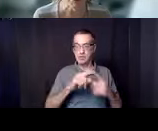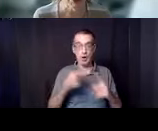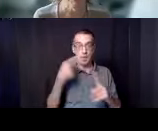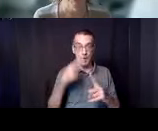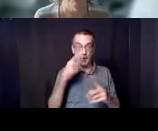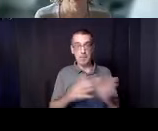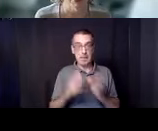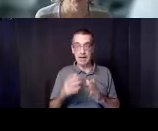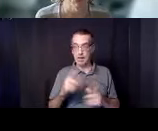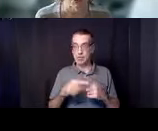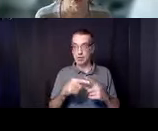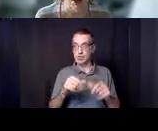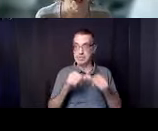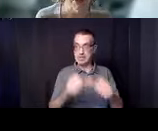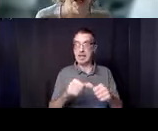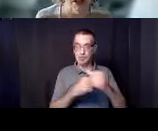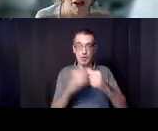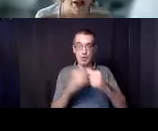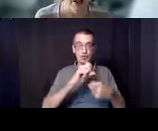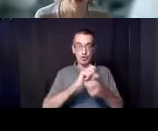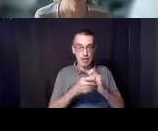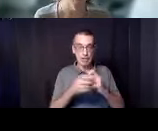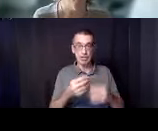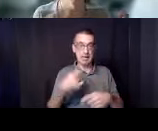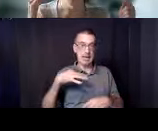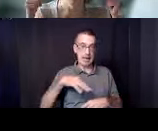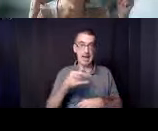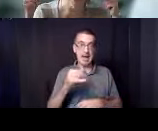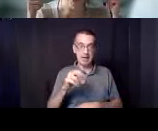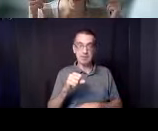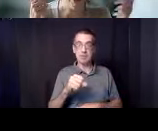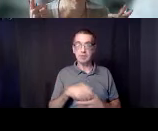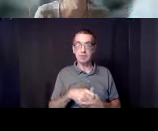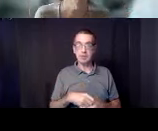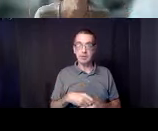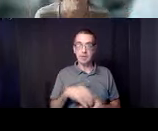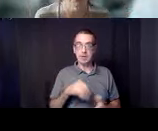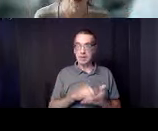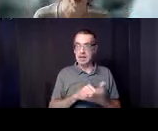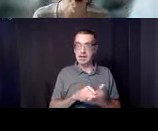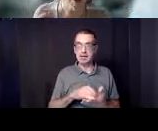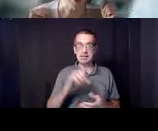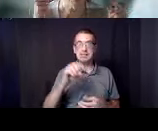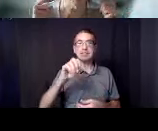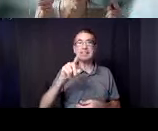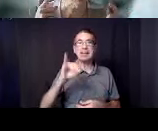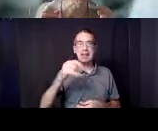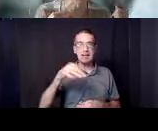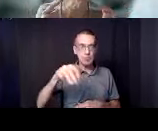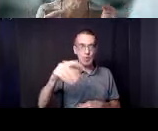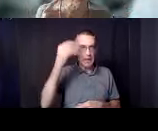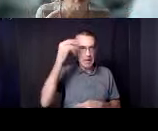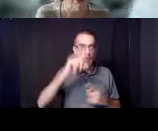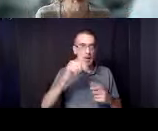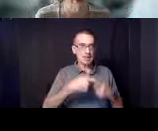points for planning to sustain structural changes and gains. So again, that's seeding your thinking about where could you